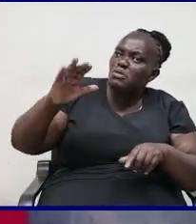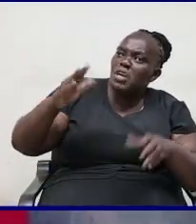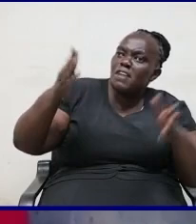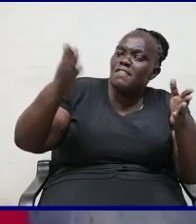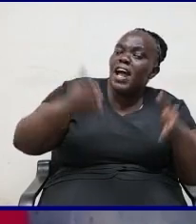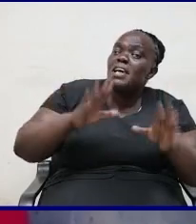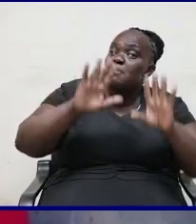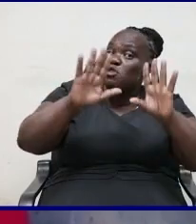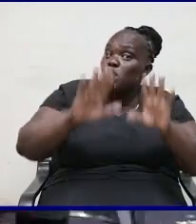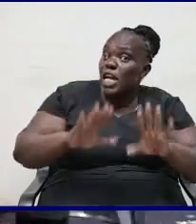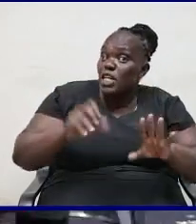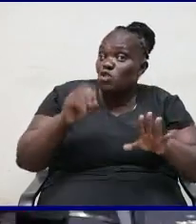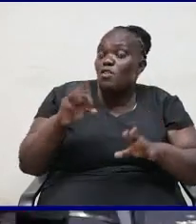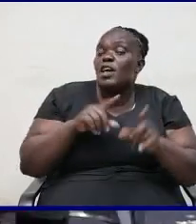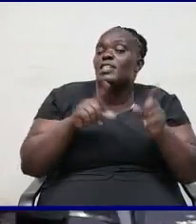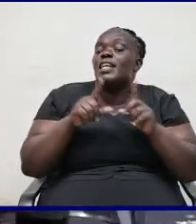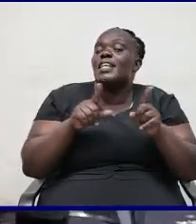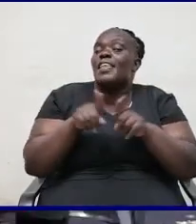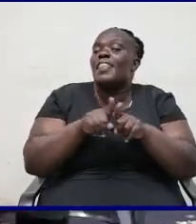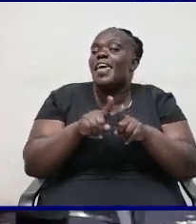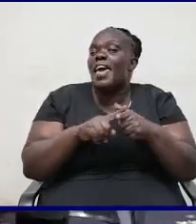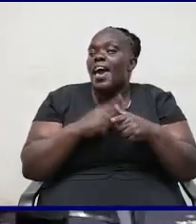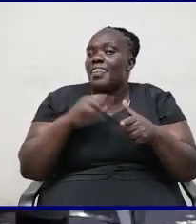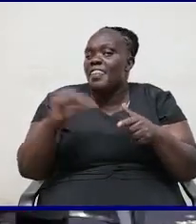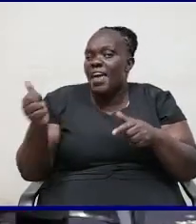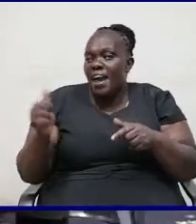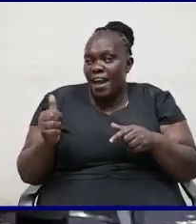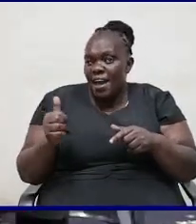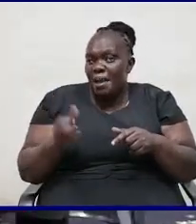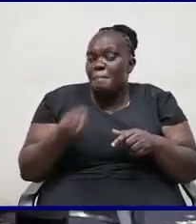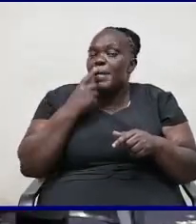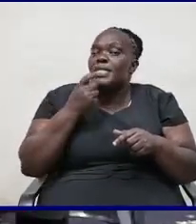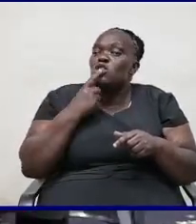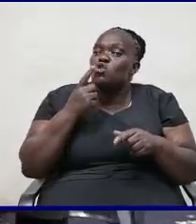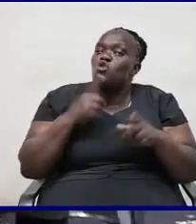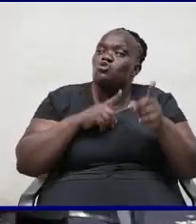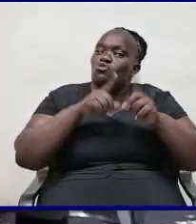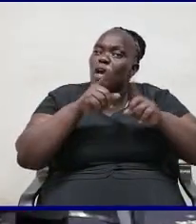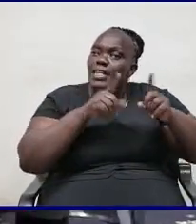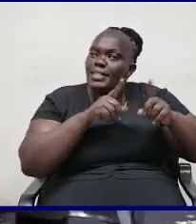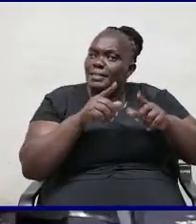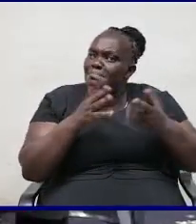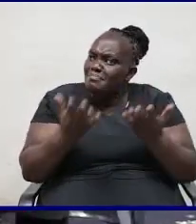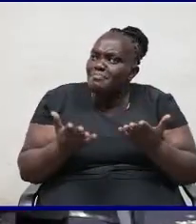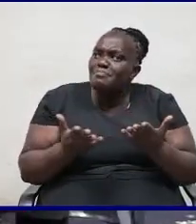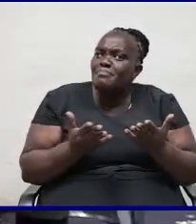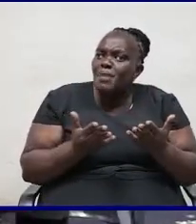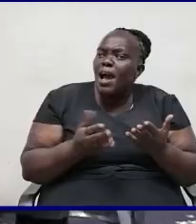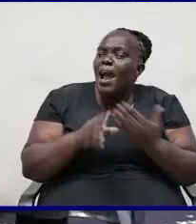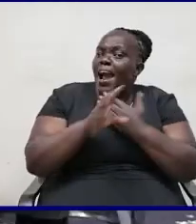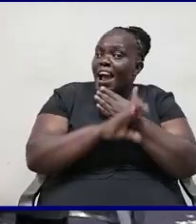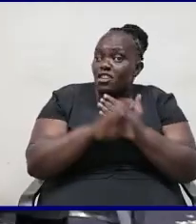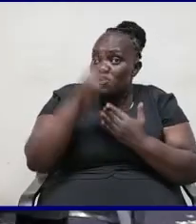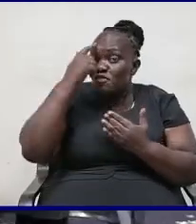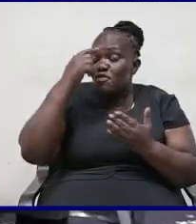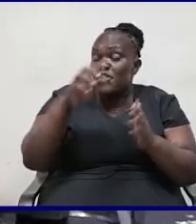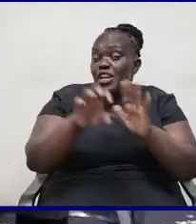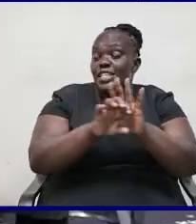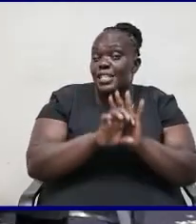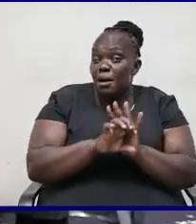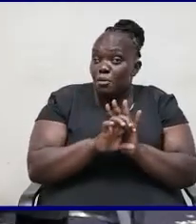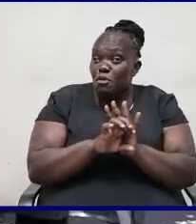important component of our tourism. The other niche product is medical tourism. Our country, for